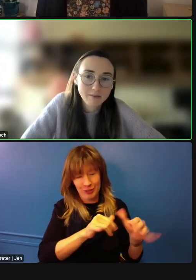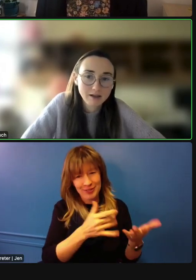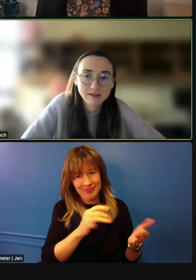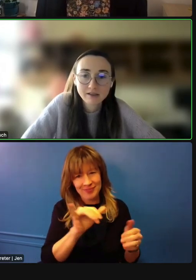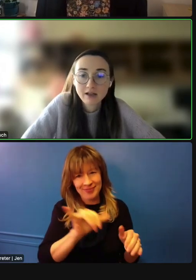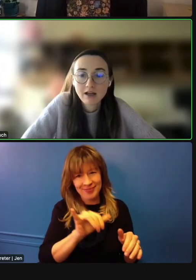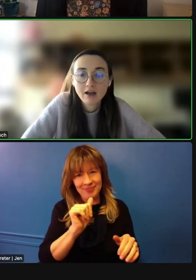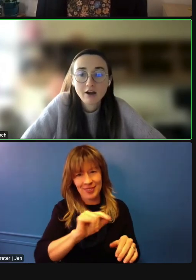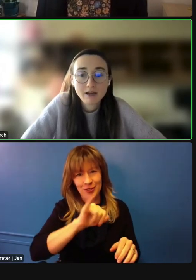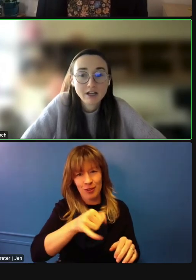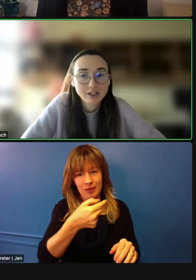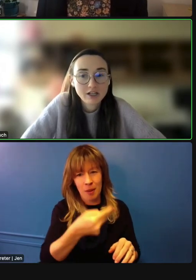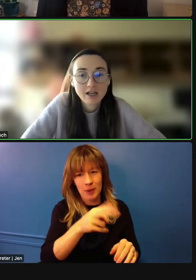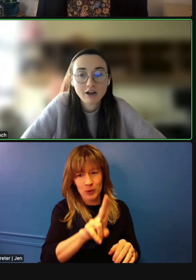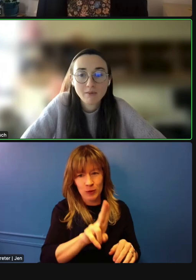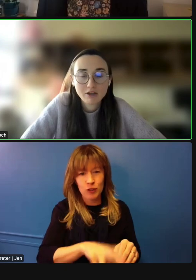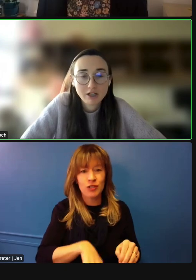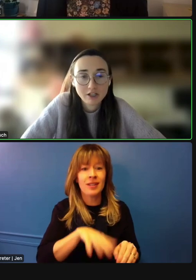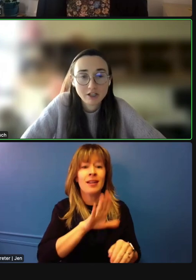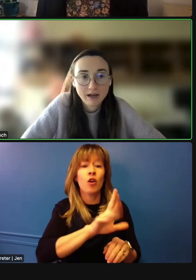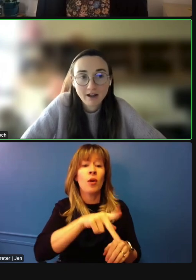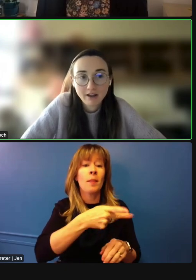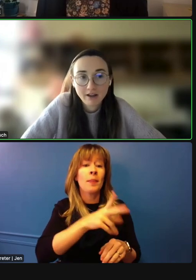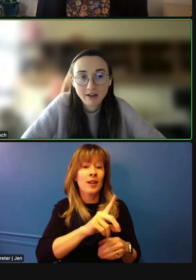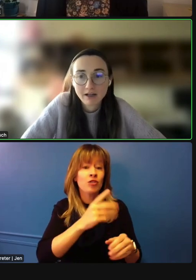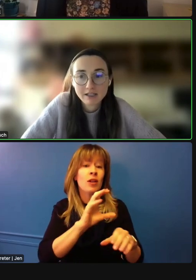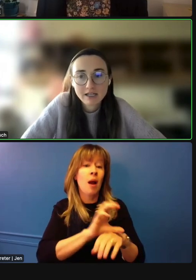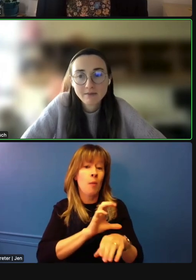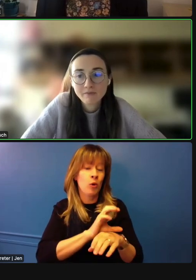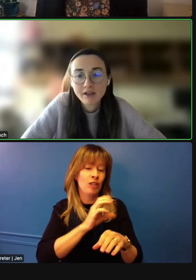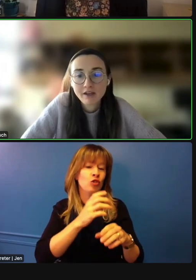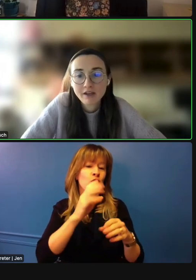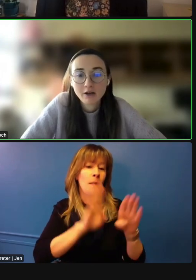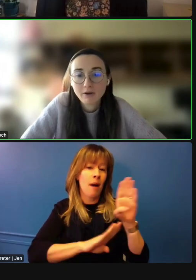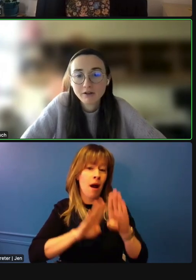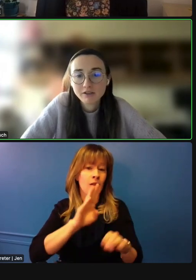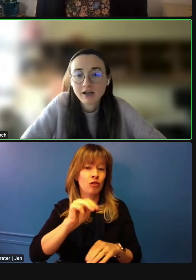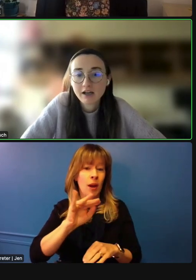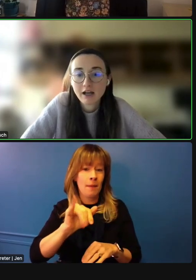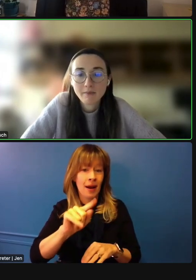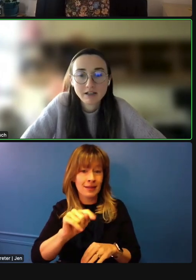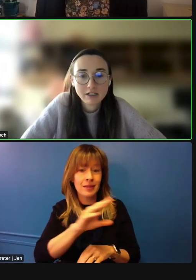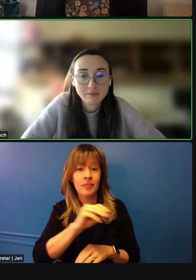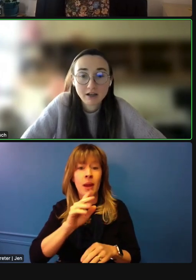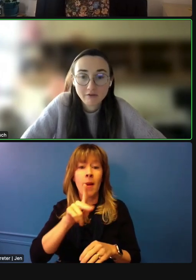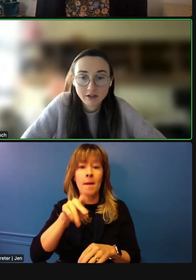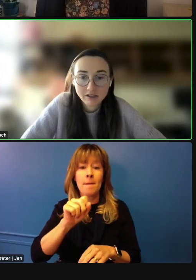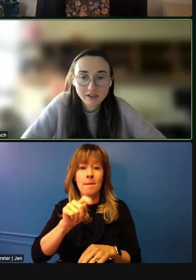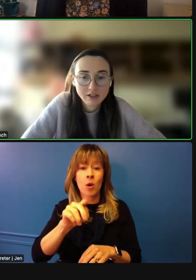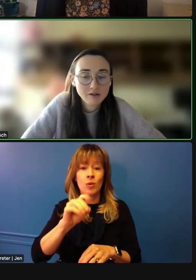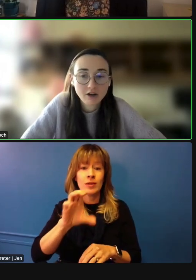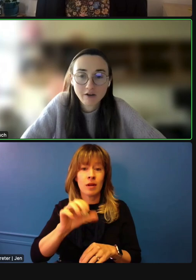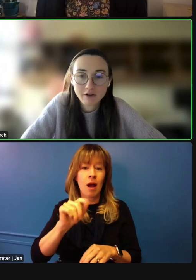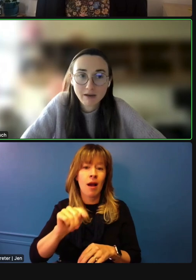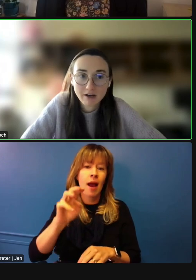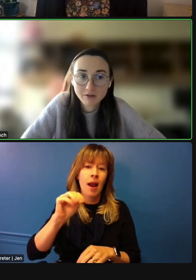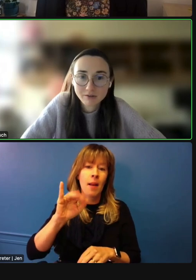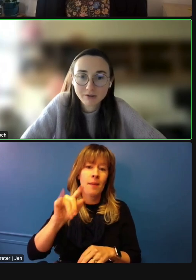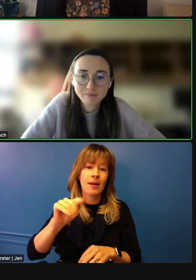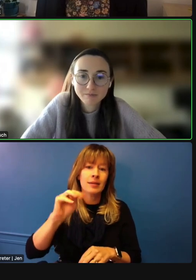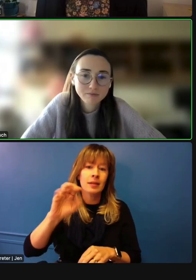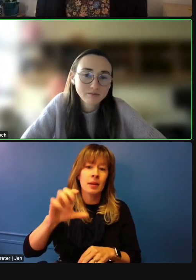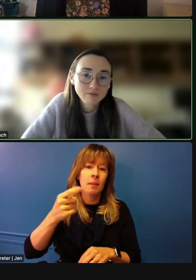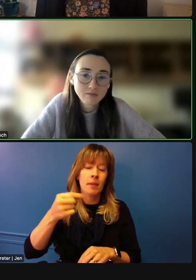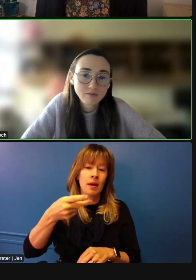at Johns Hopkins, her PhD in computational biology at MIT, and her postdoc at MIT's McGovern Institute and Harvard